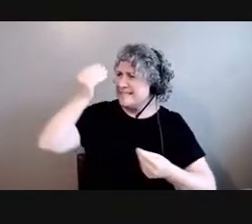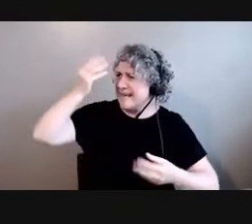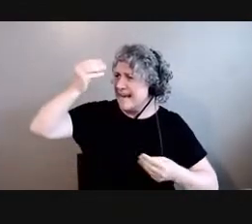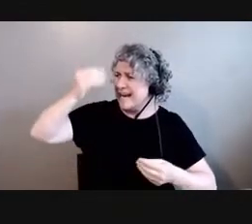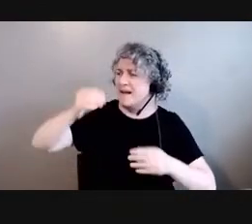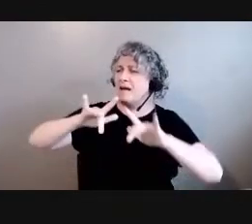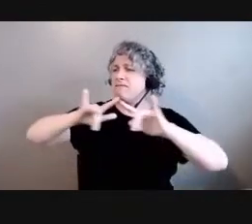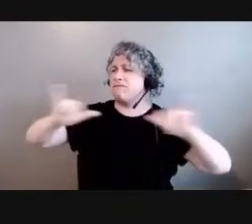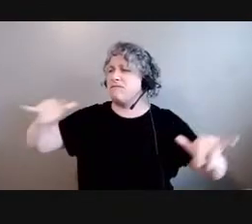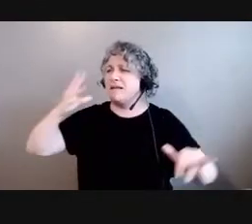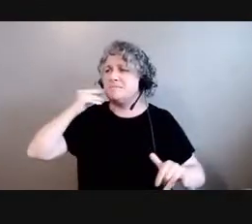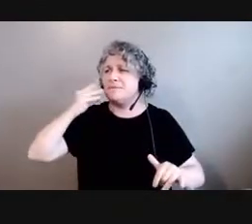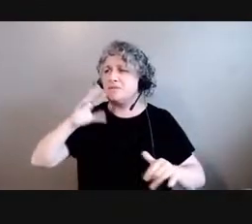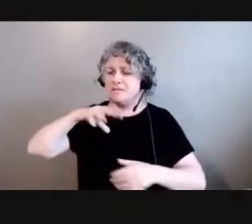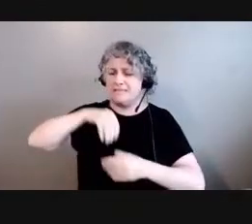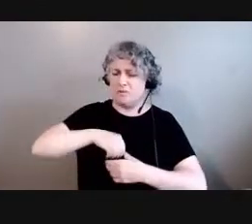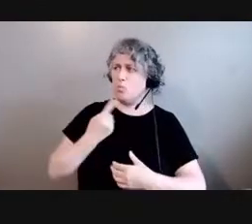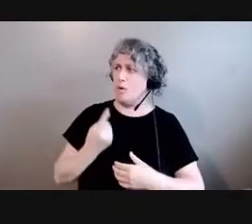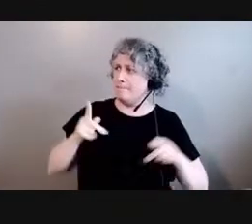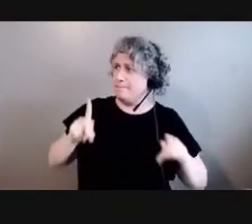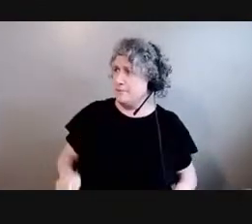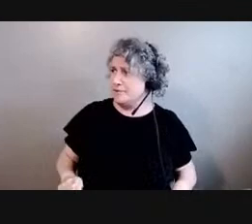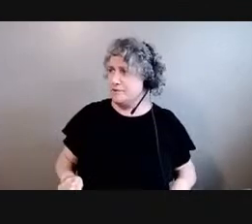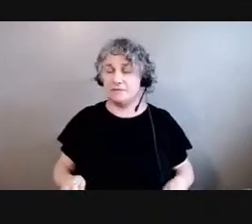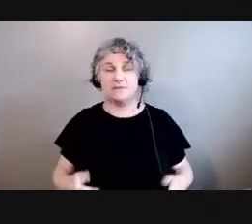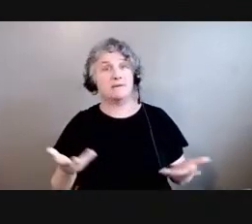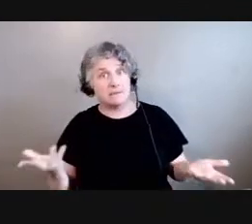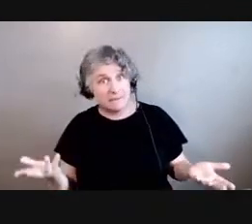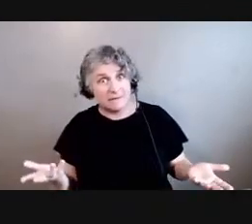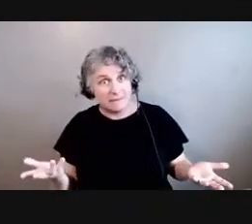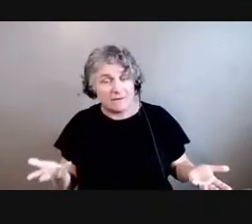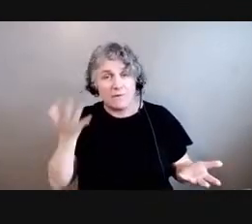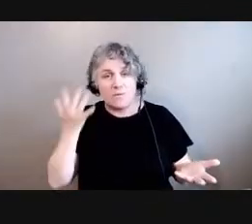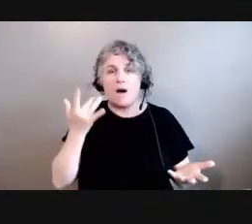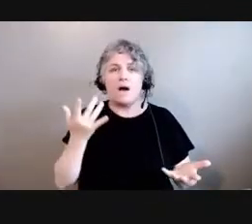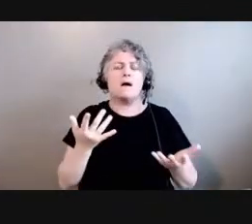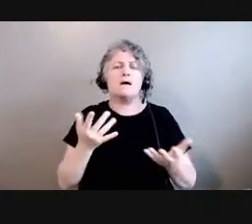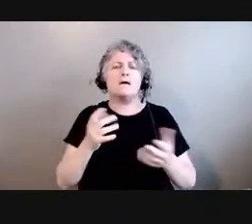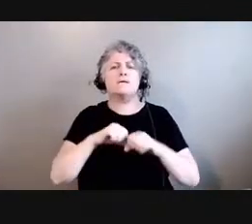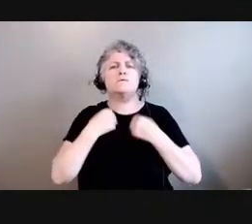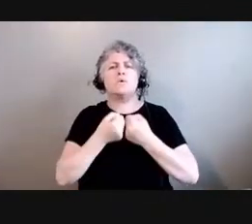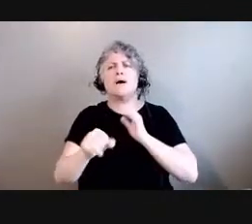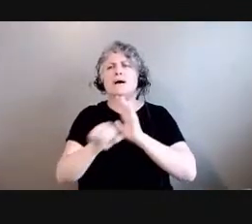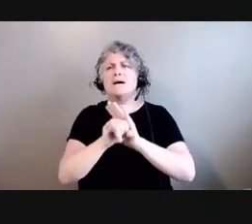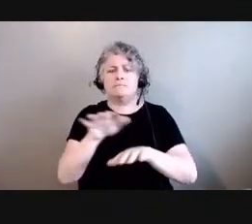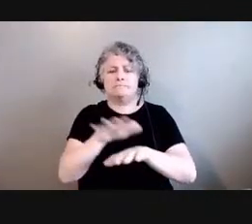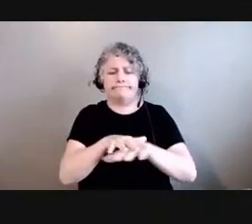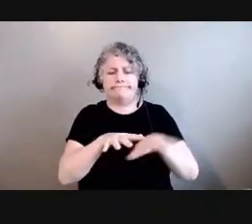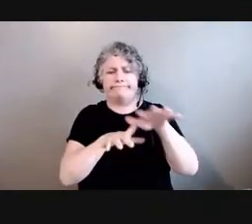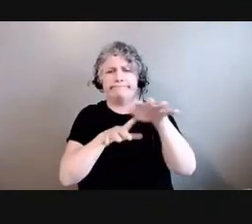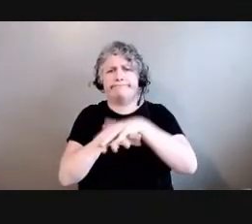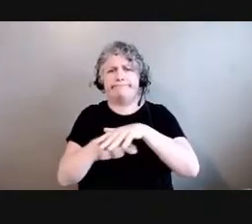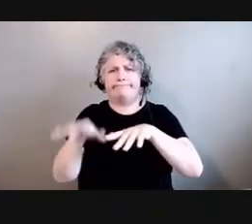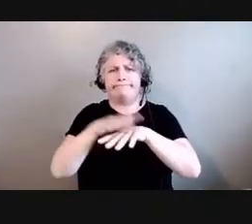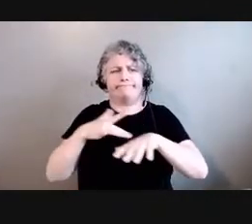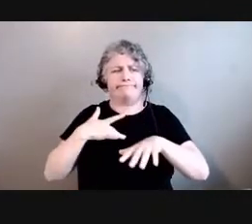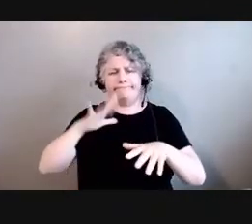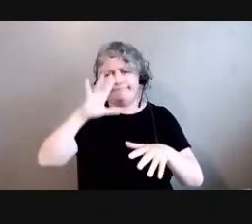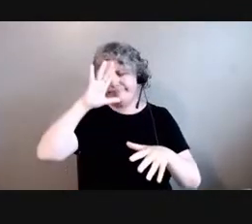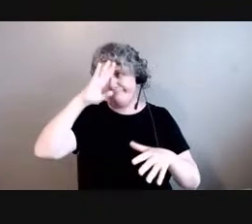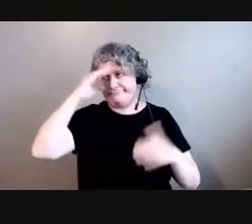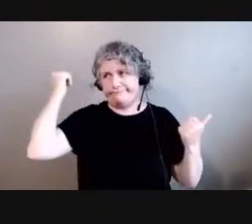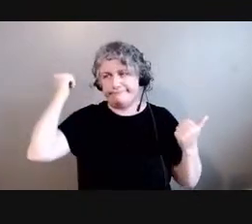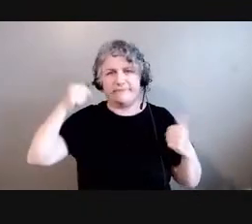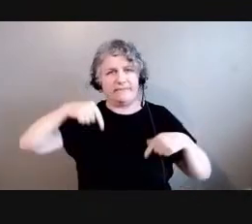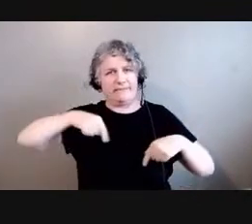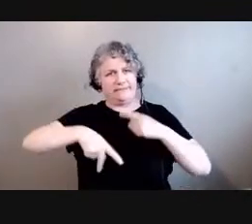in a single person," because the whole concept of intersecting social identity is one that often gets forgotten about in these kinds of conversations.